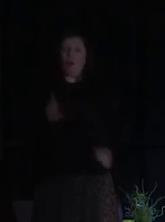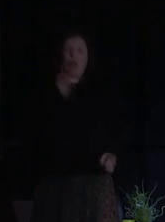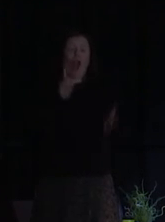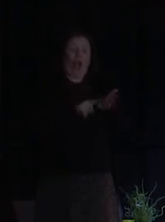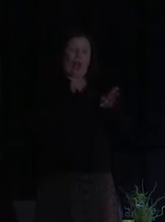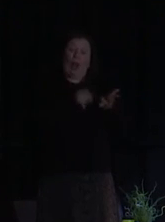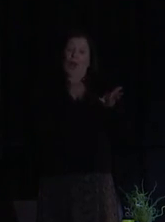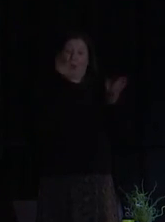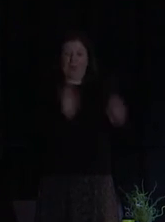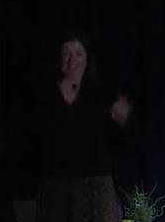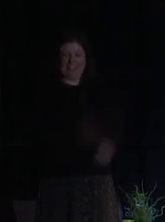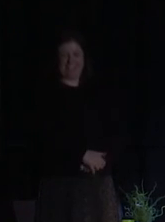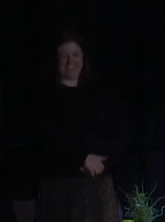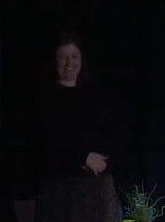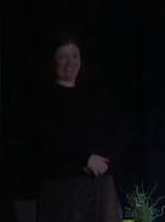Fantastic. Great.